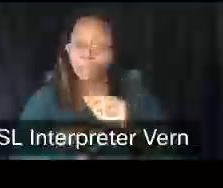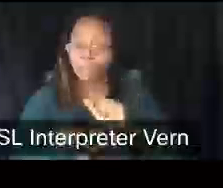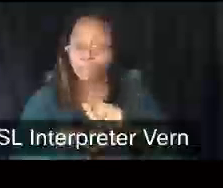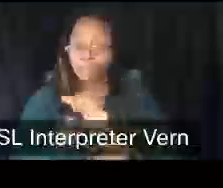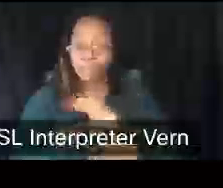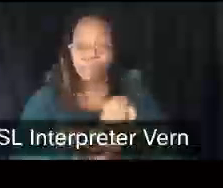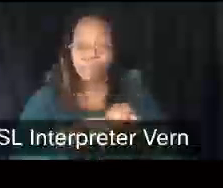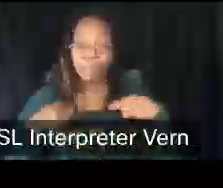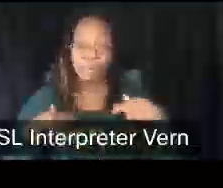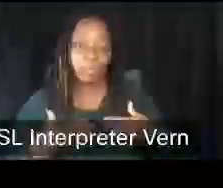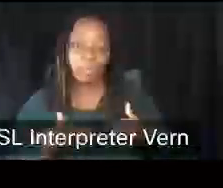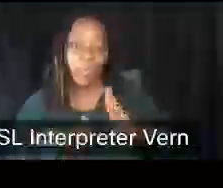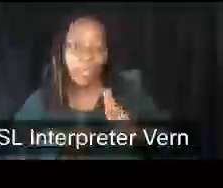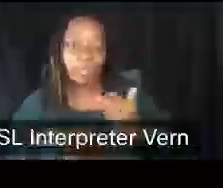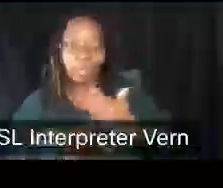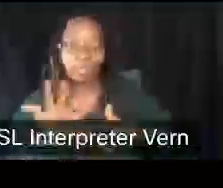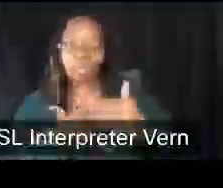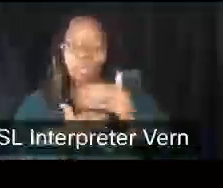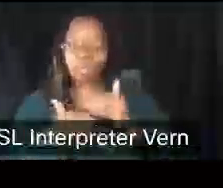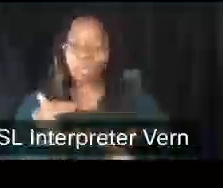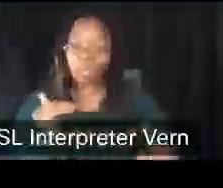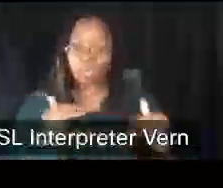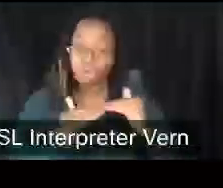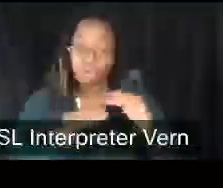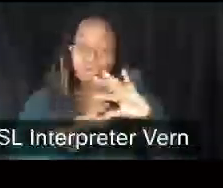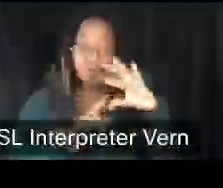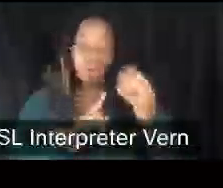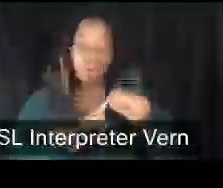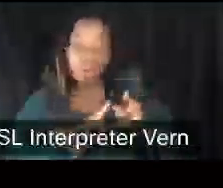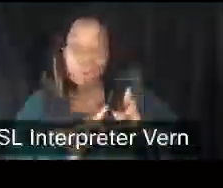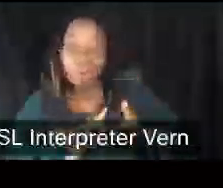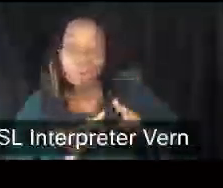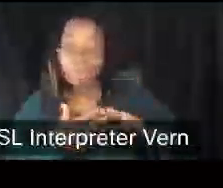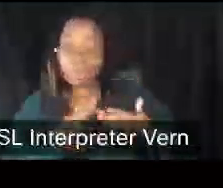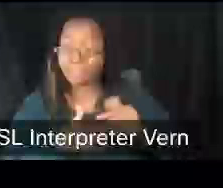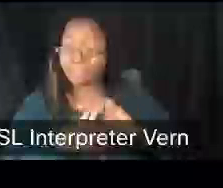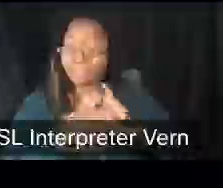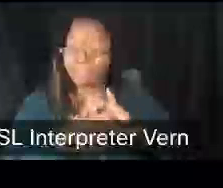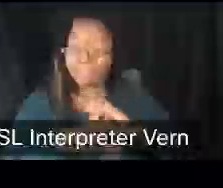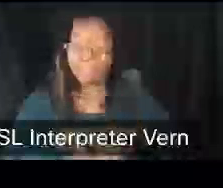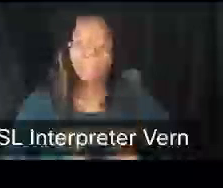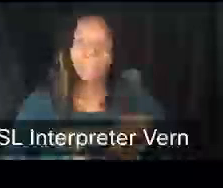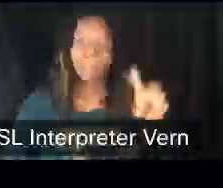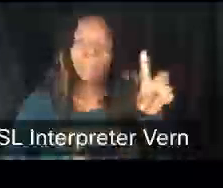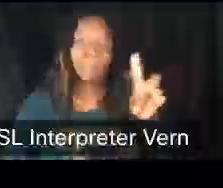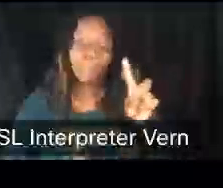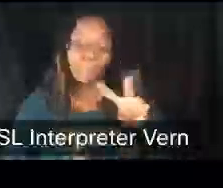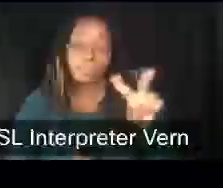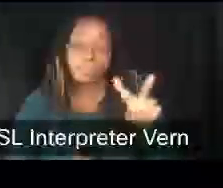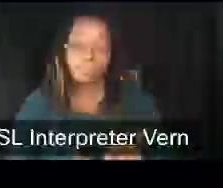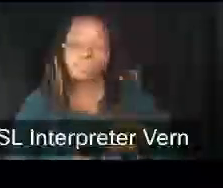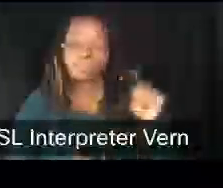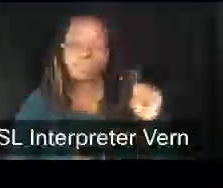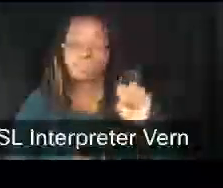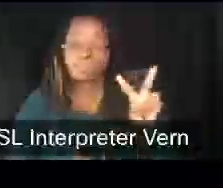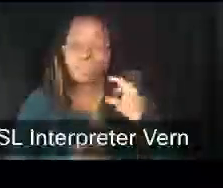social justice, cultural, historical, and community context, domestic and sexual violence advocacy, and a